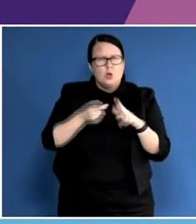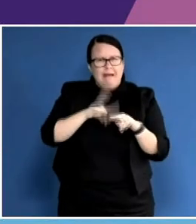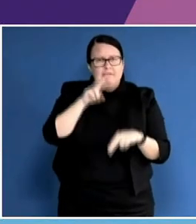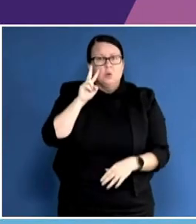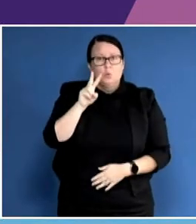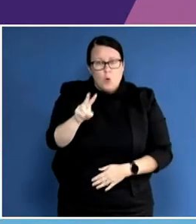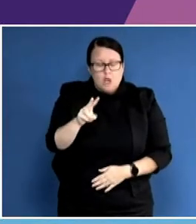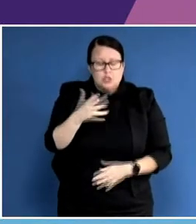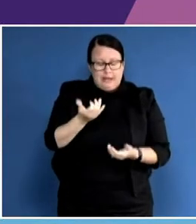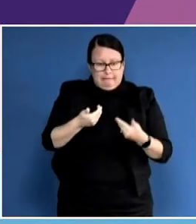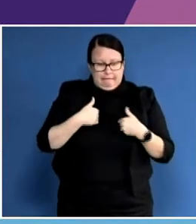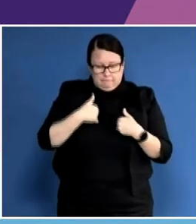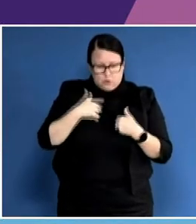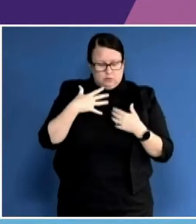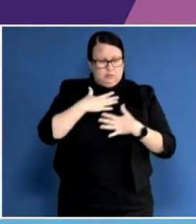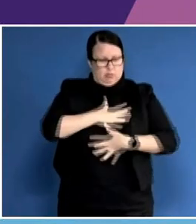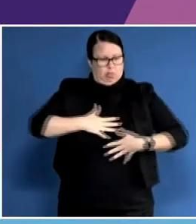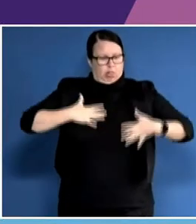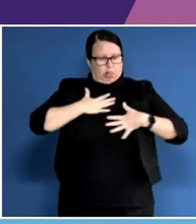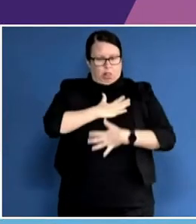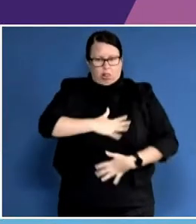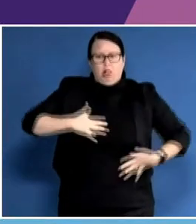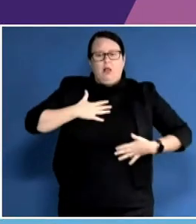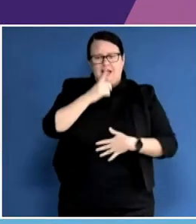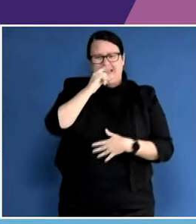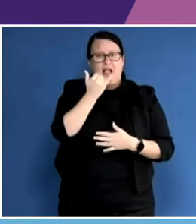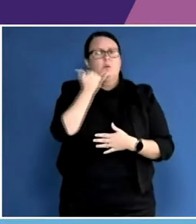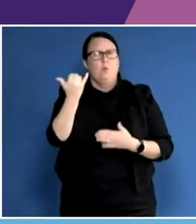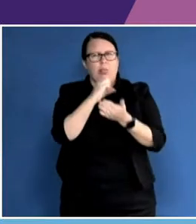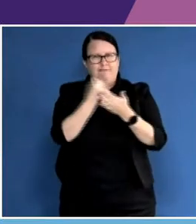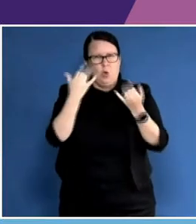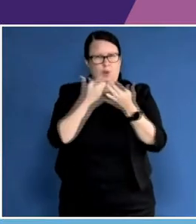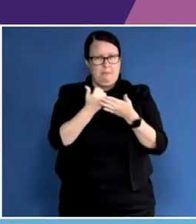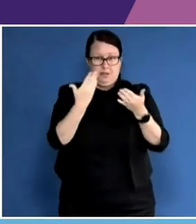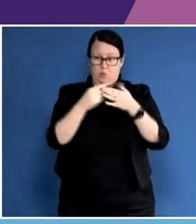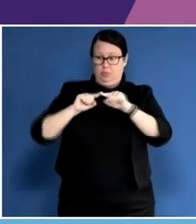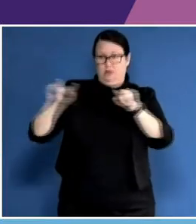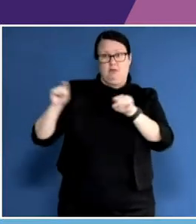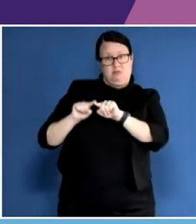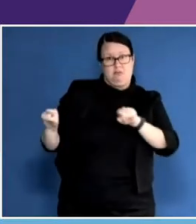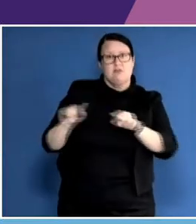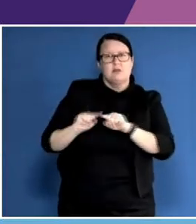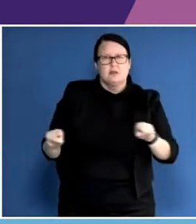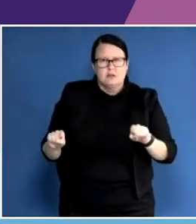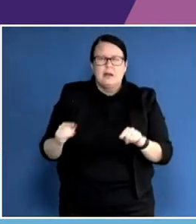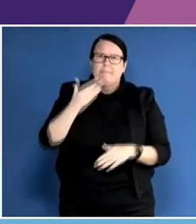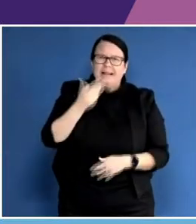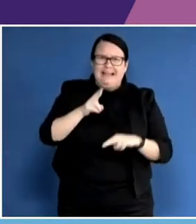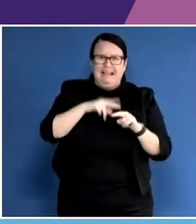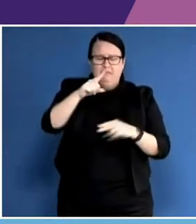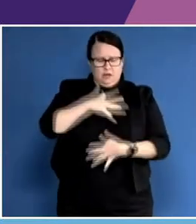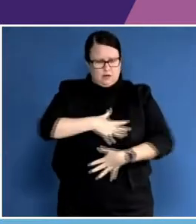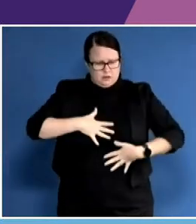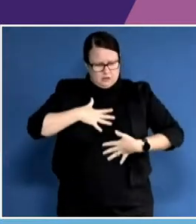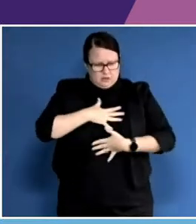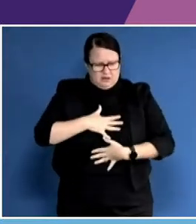need to speak to someone. We encourage people to seek support during the course of this hearing if they need that